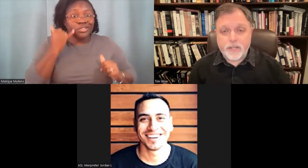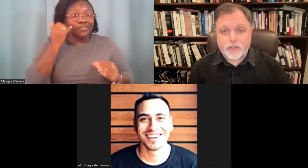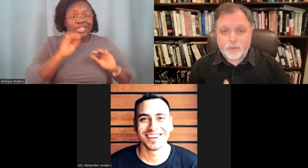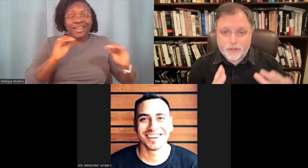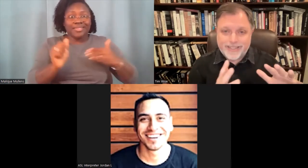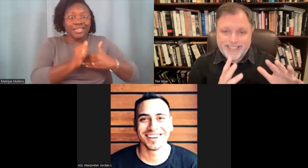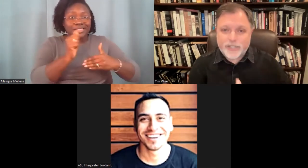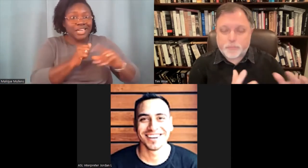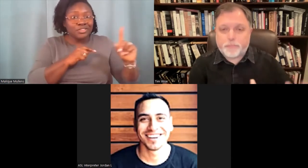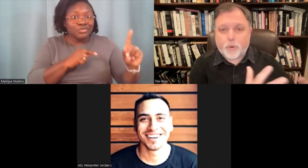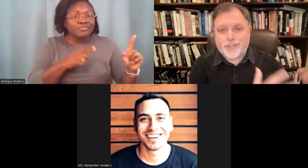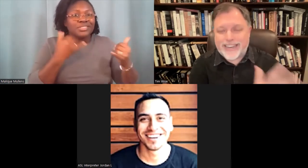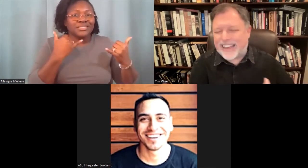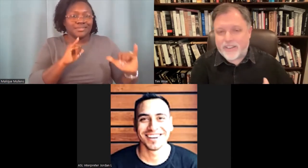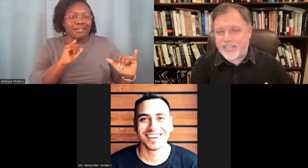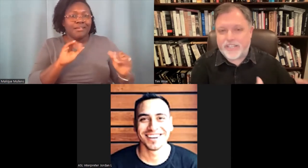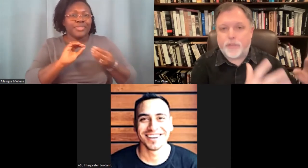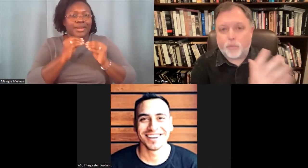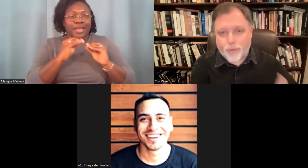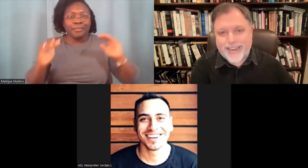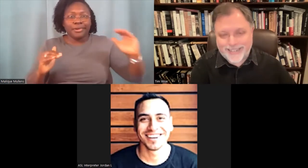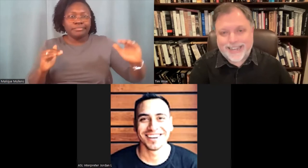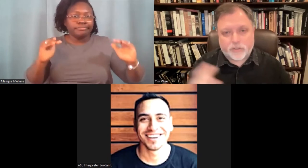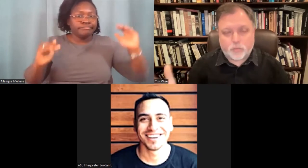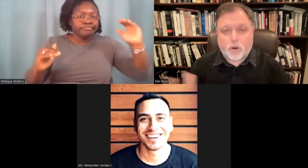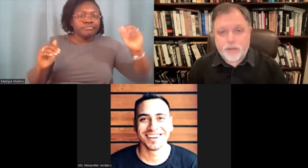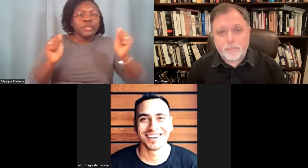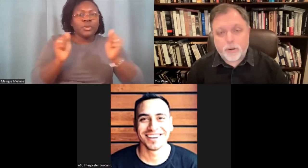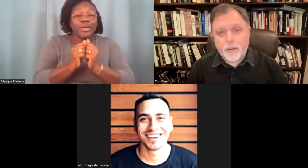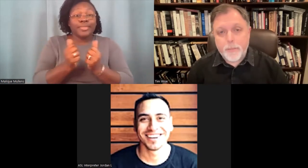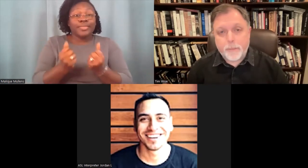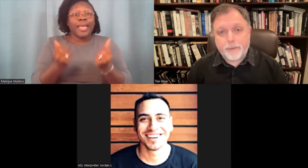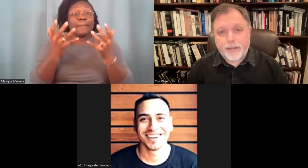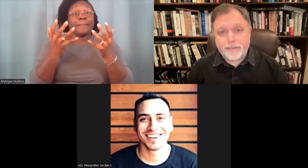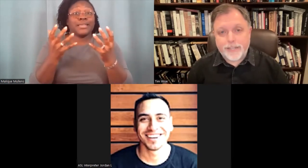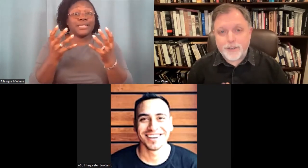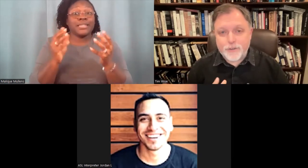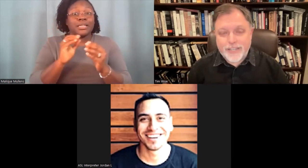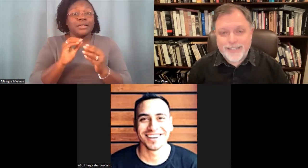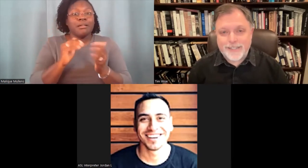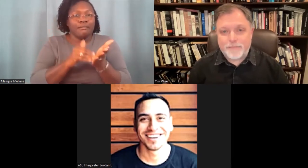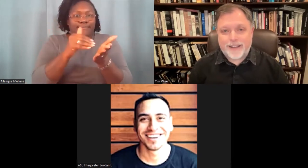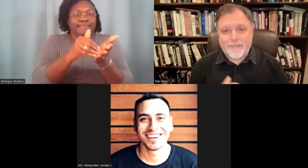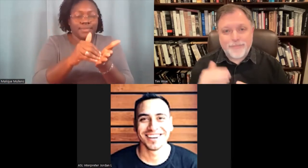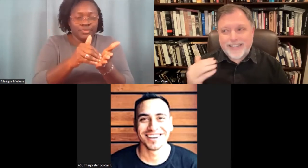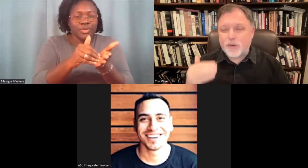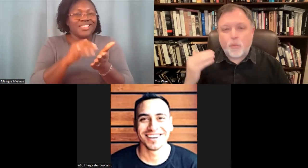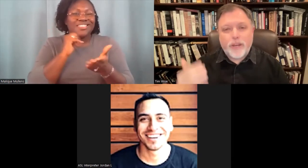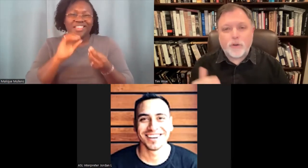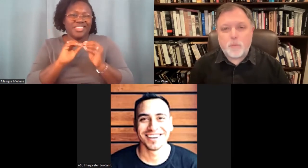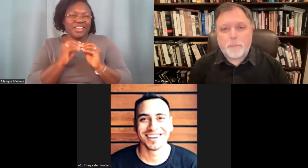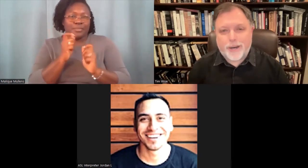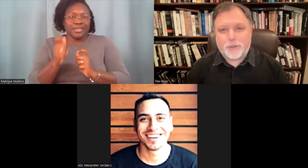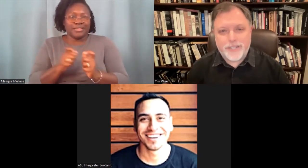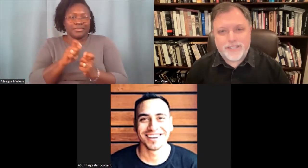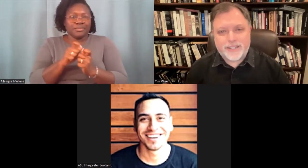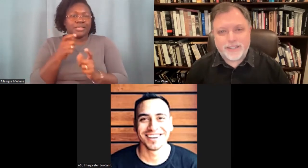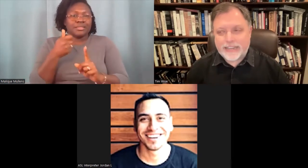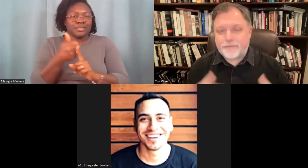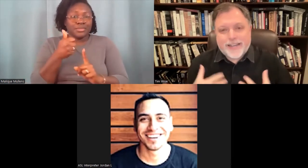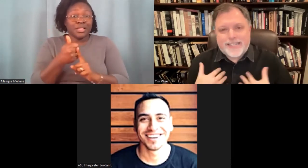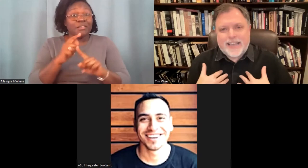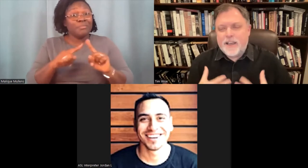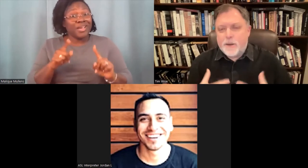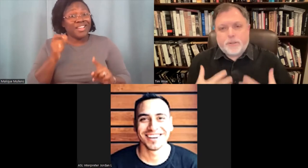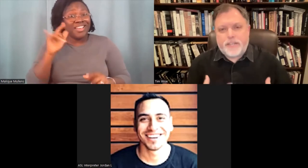threat. So the disproportionality is in the rate, not the raw number. But let's understand something. That's a weird rebuttal, isn't it?